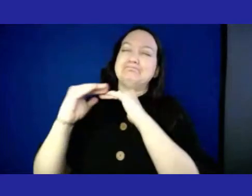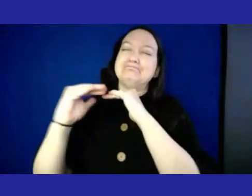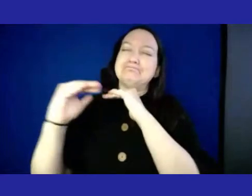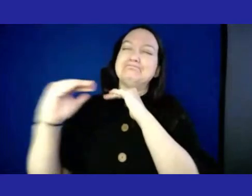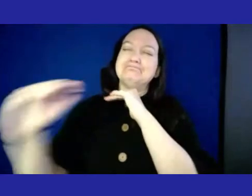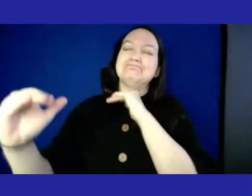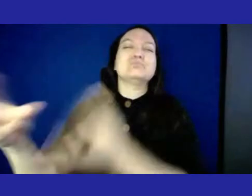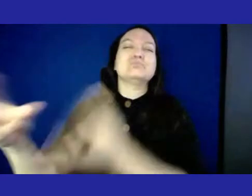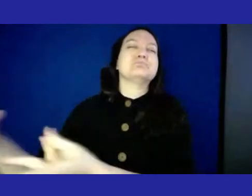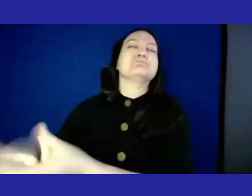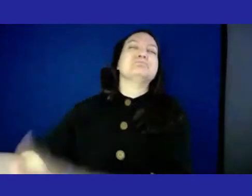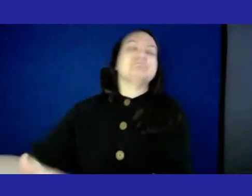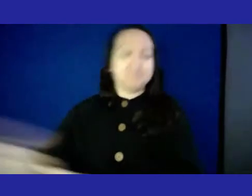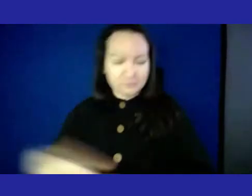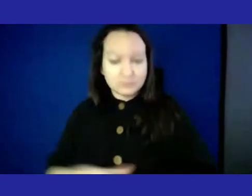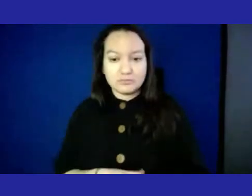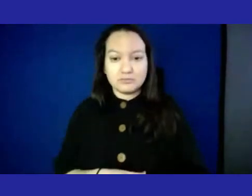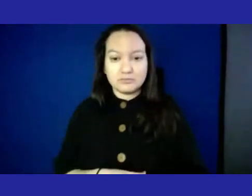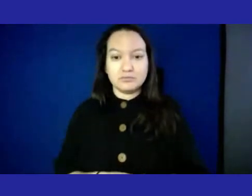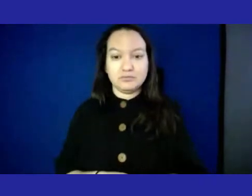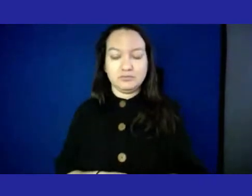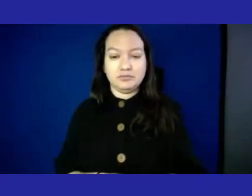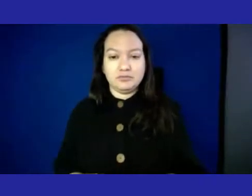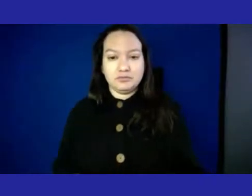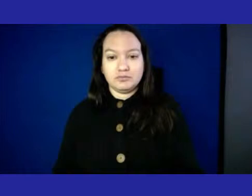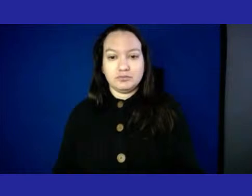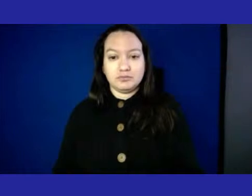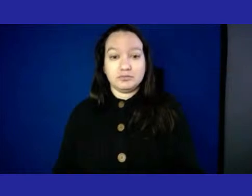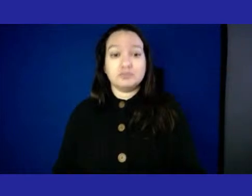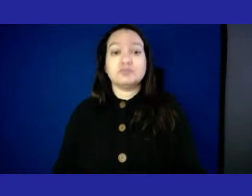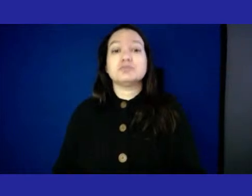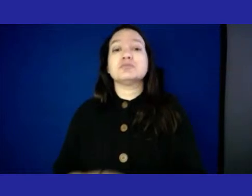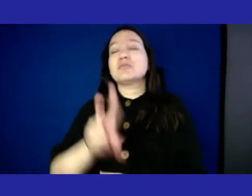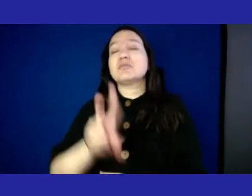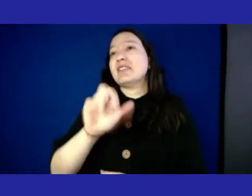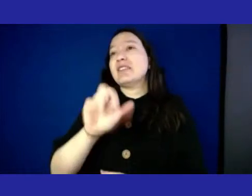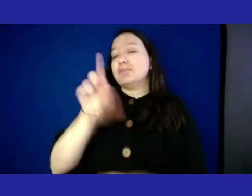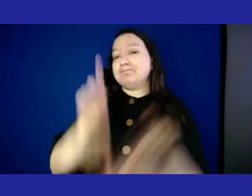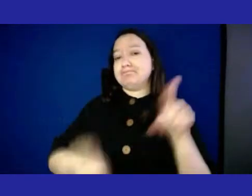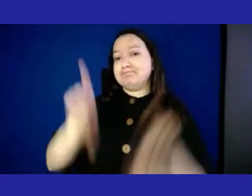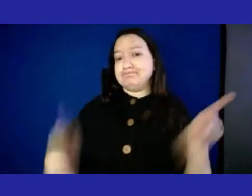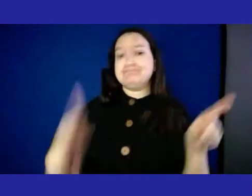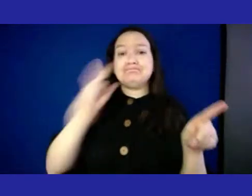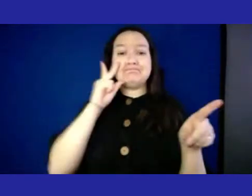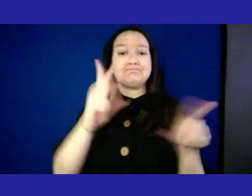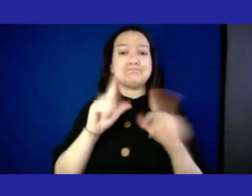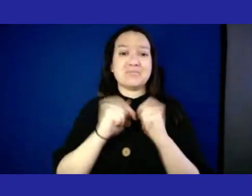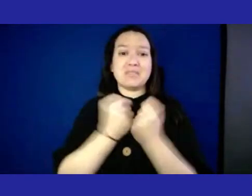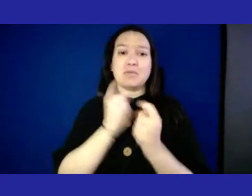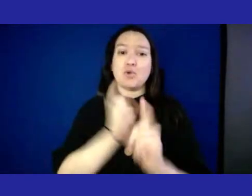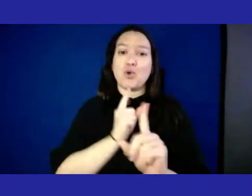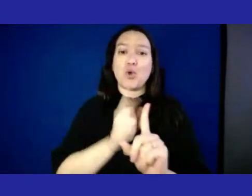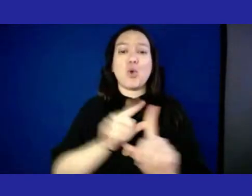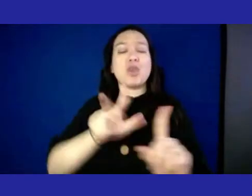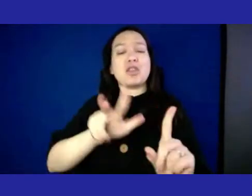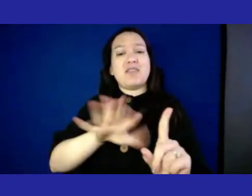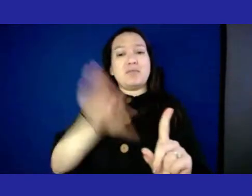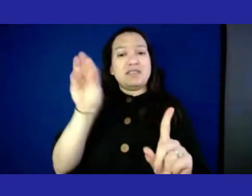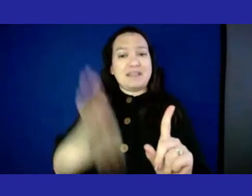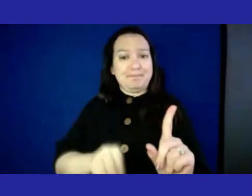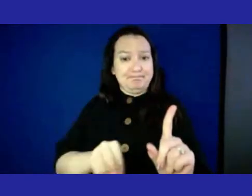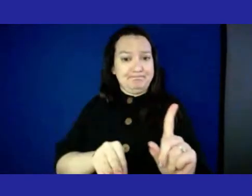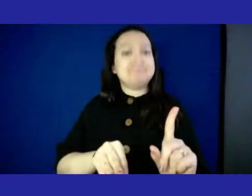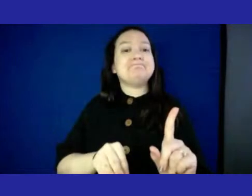phase them out as well. So for vendor diversity, here you see the vendor diversity team set a goal of 35% for